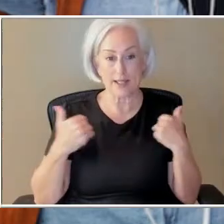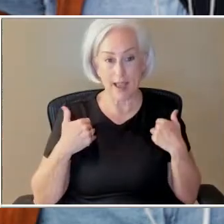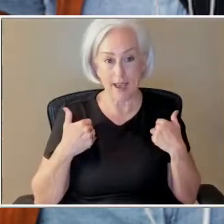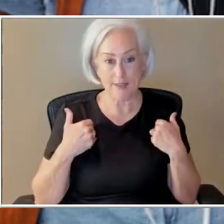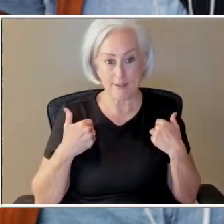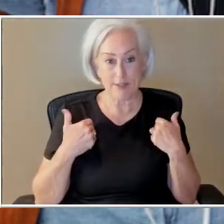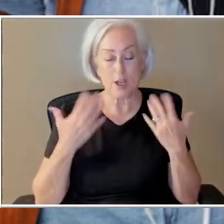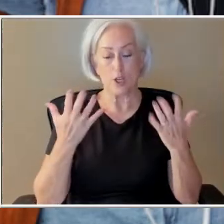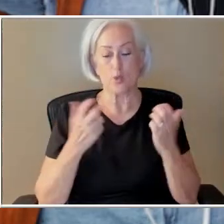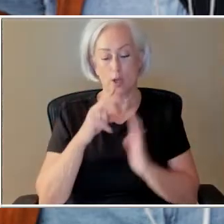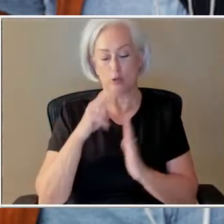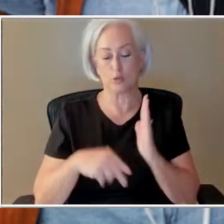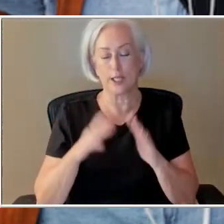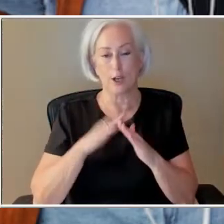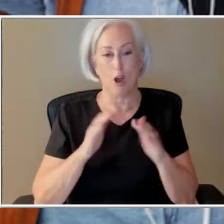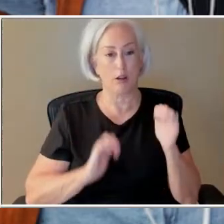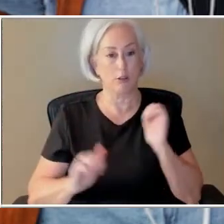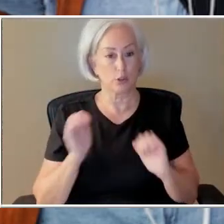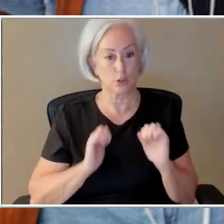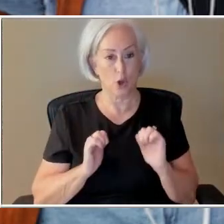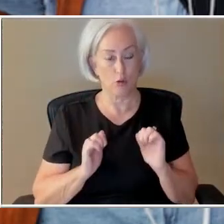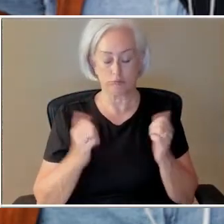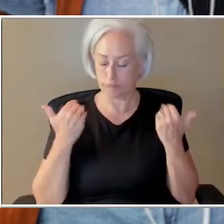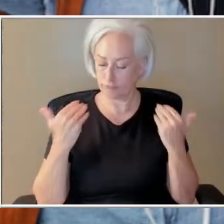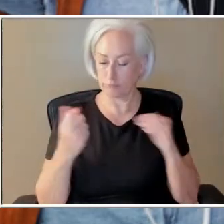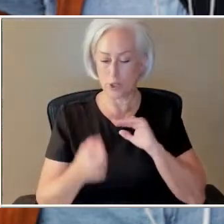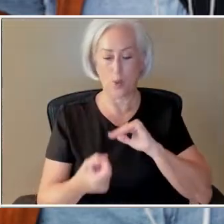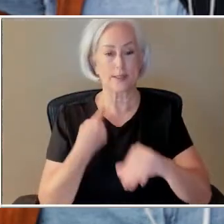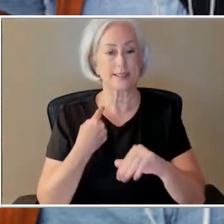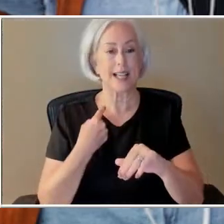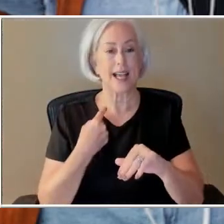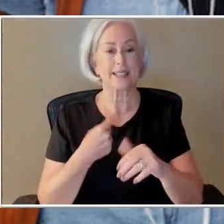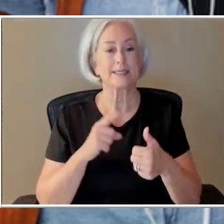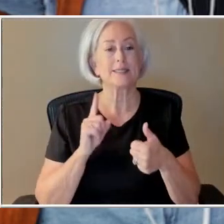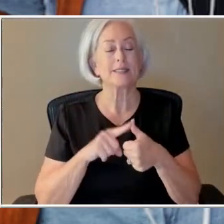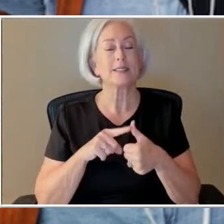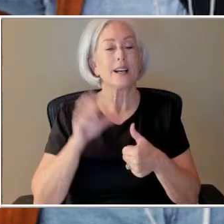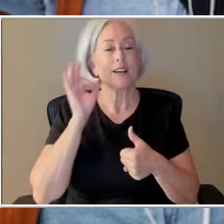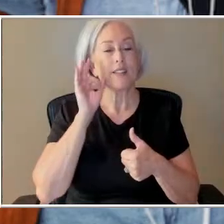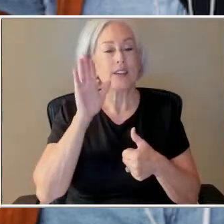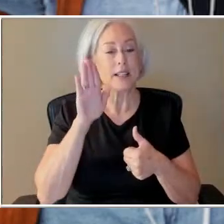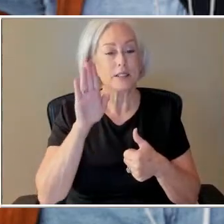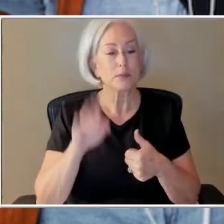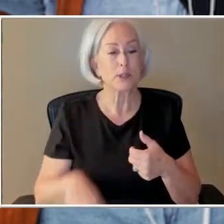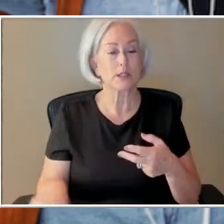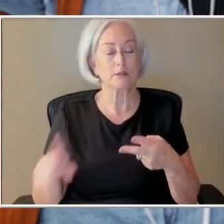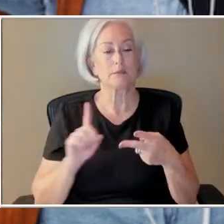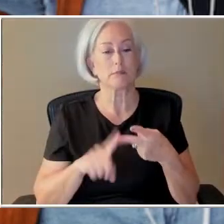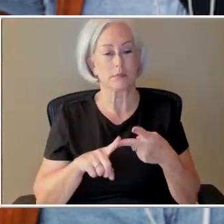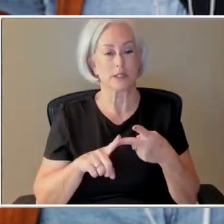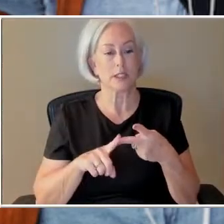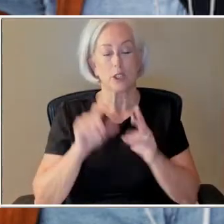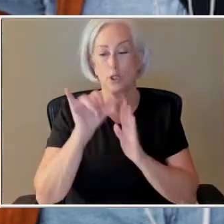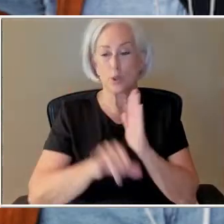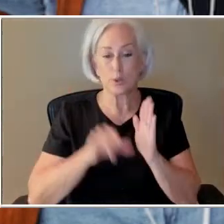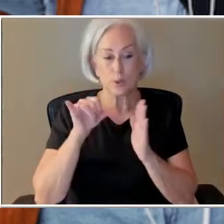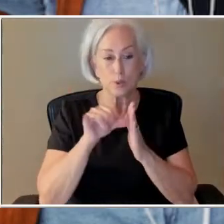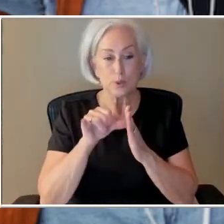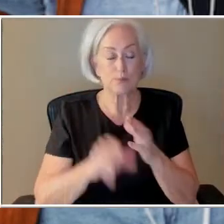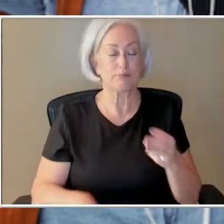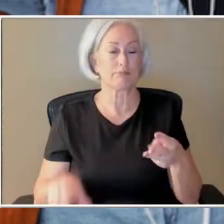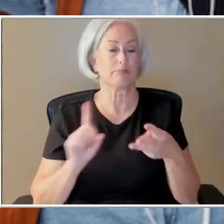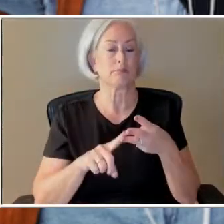on this show, just send it to us right now. You can connect with us in real time on the links that are on your screen, KU